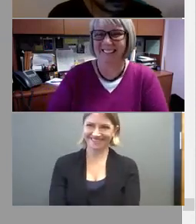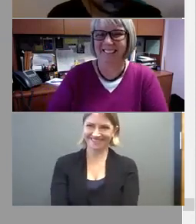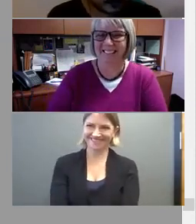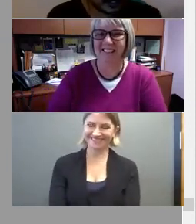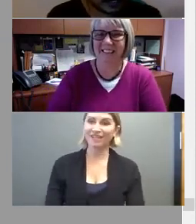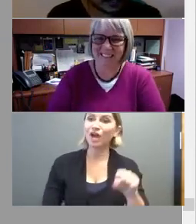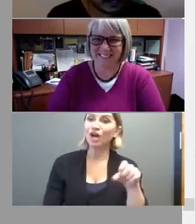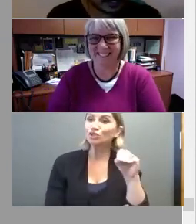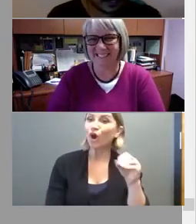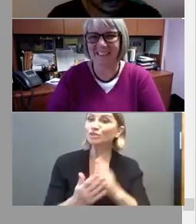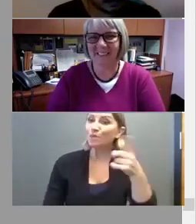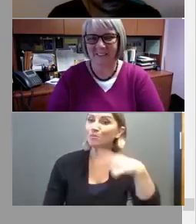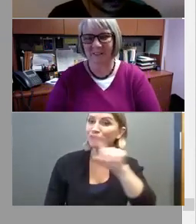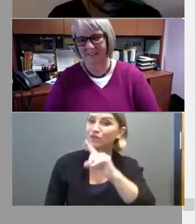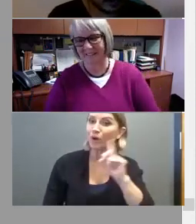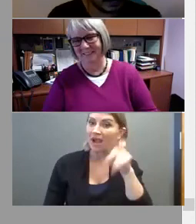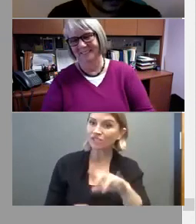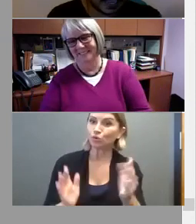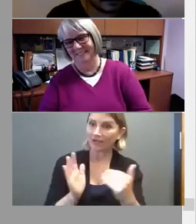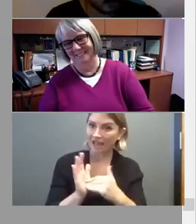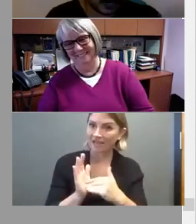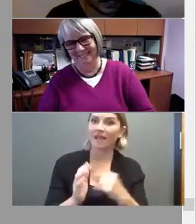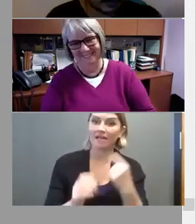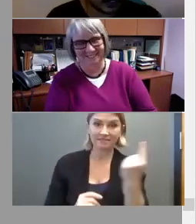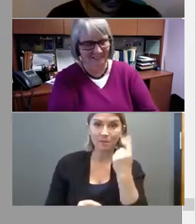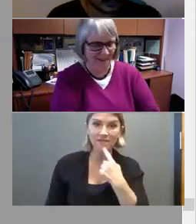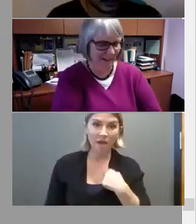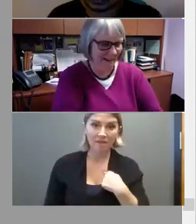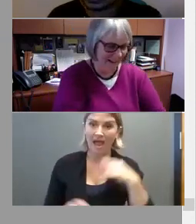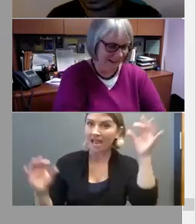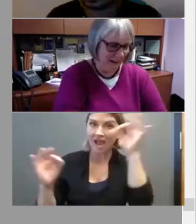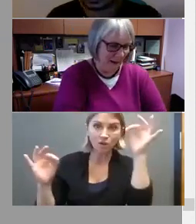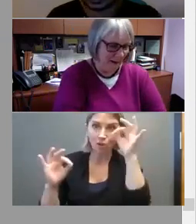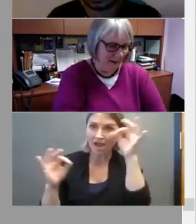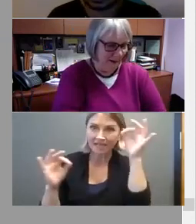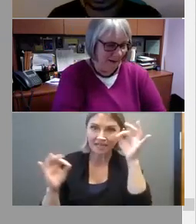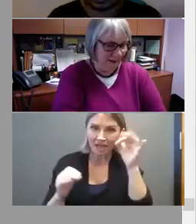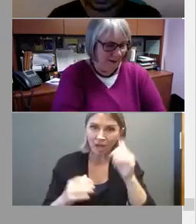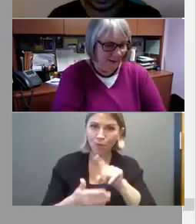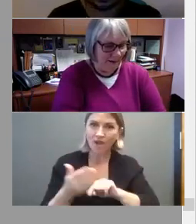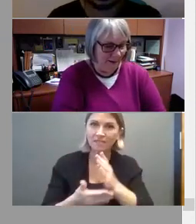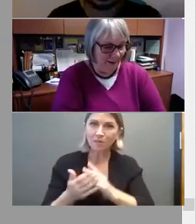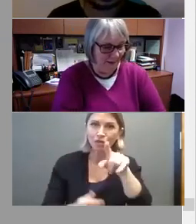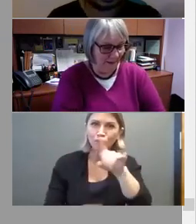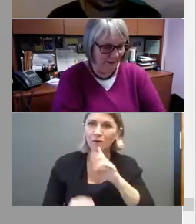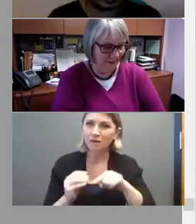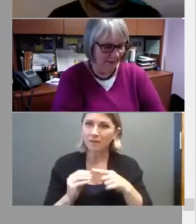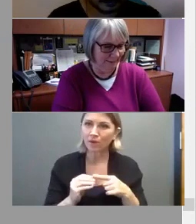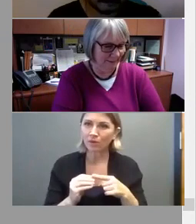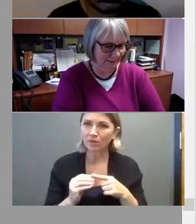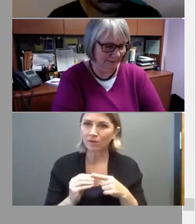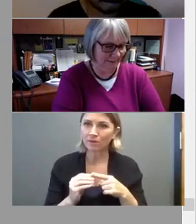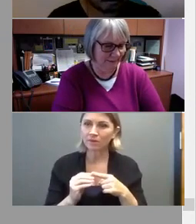So some of you are answering. Can someone tell me? I have no idea what the other students are talking about.